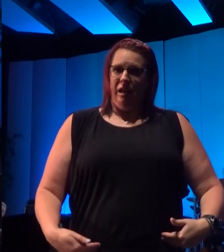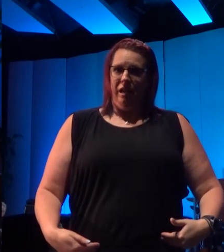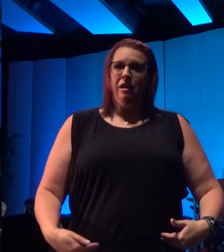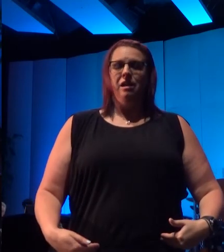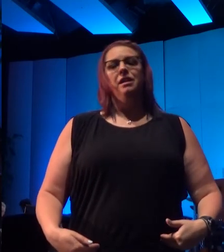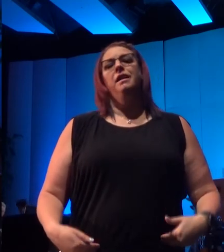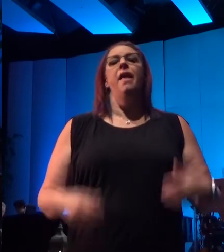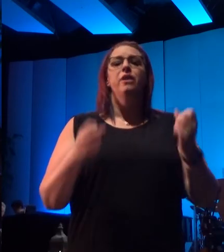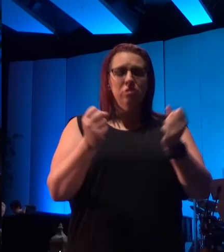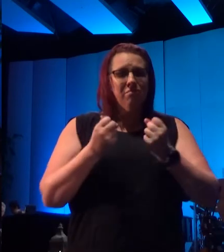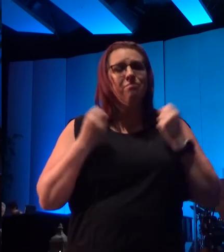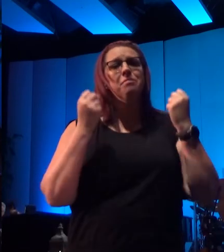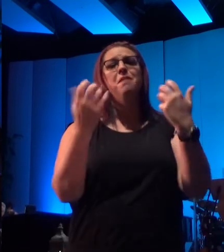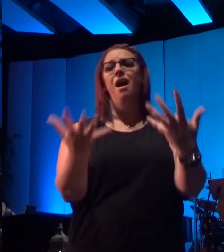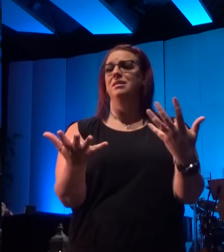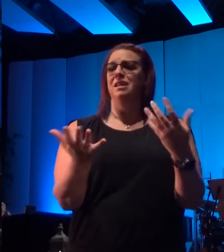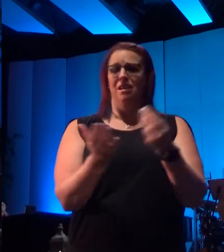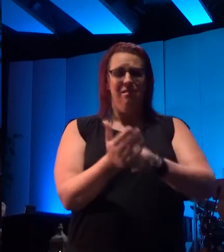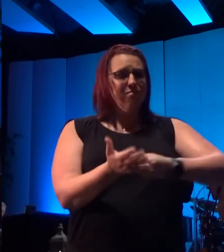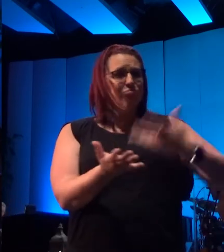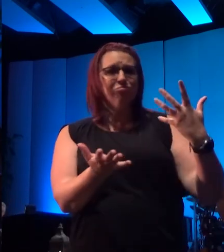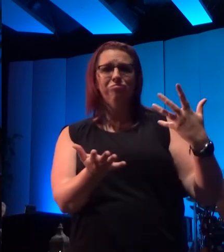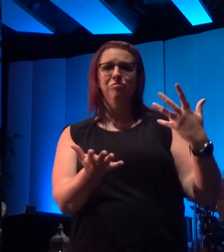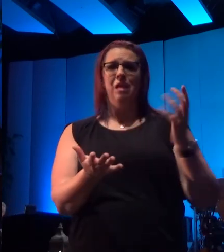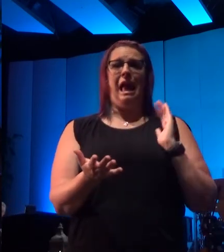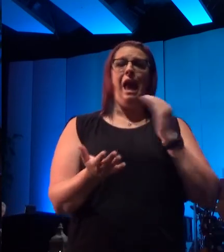and prosperity, yea, our cups